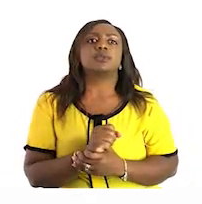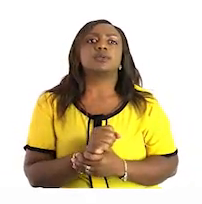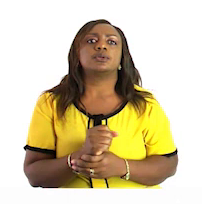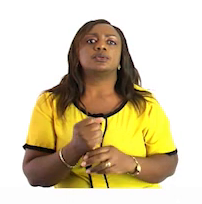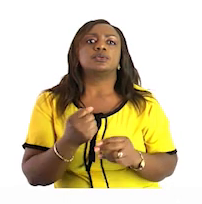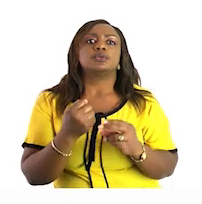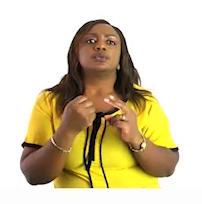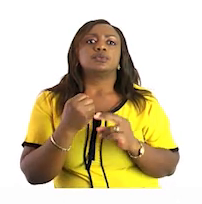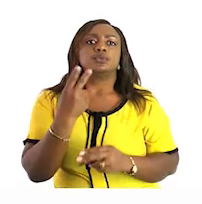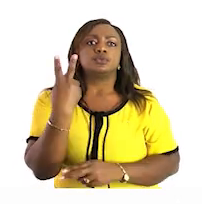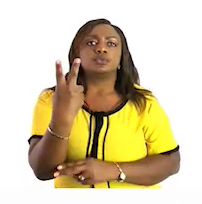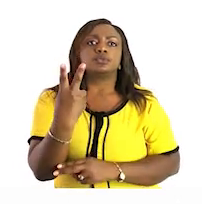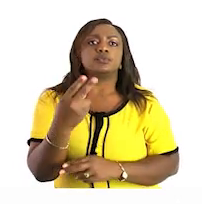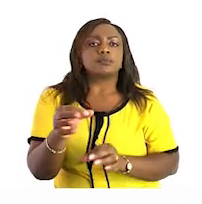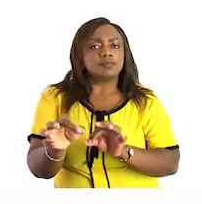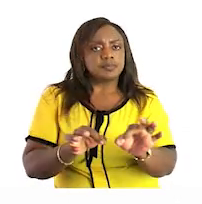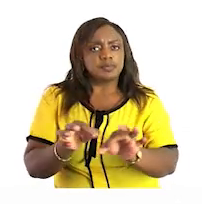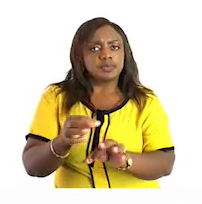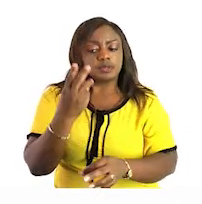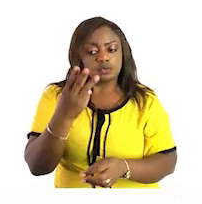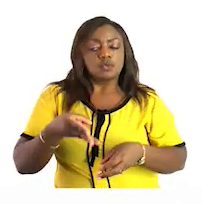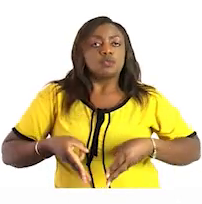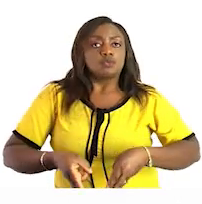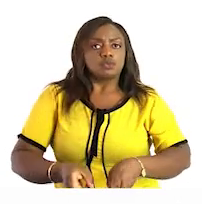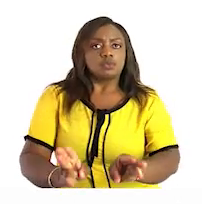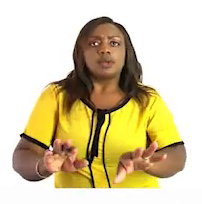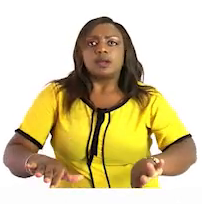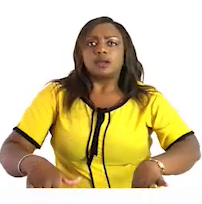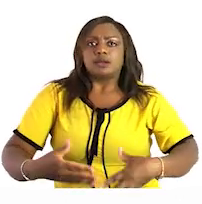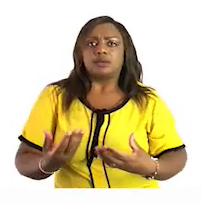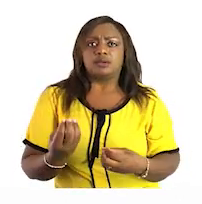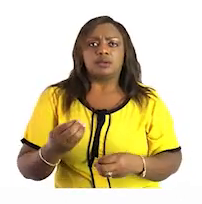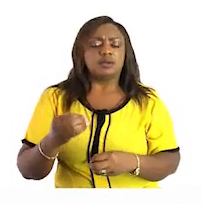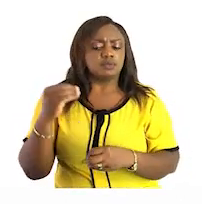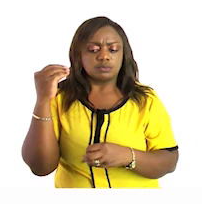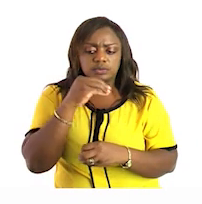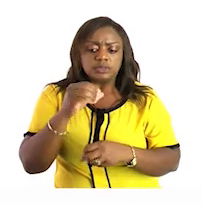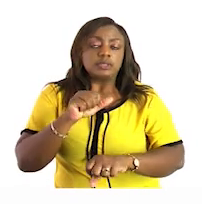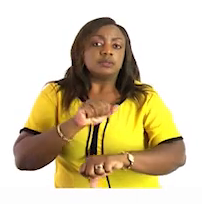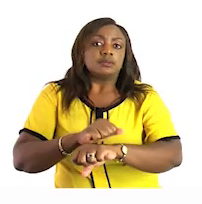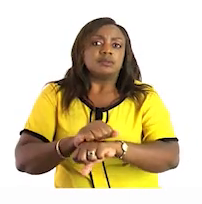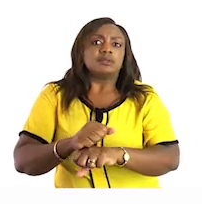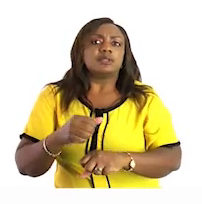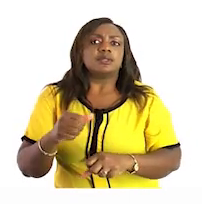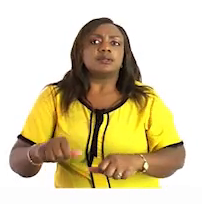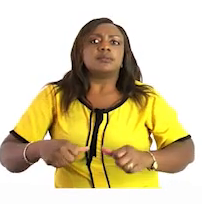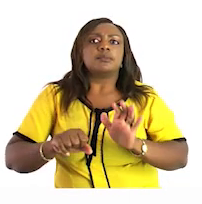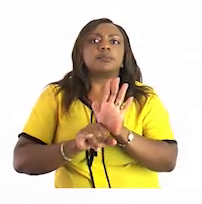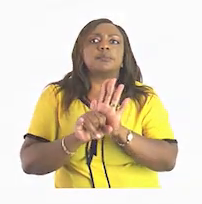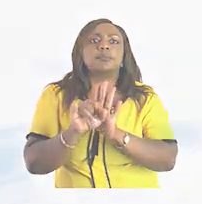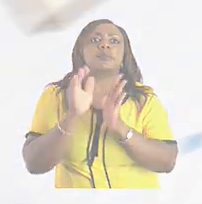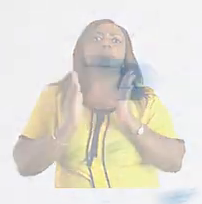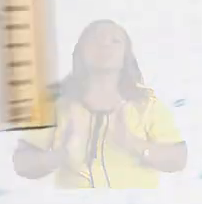Number two, you explain two ways how healthy eating habits can improve a person's